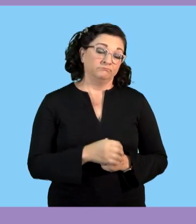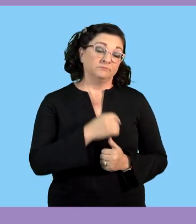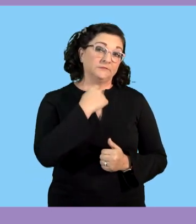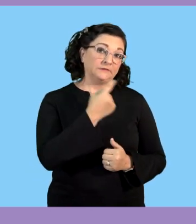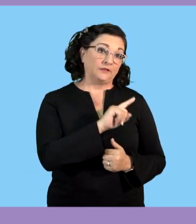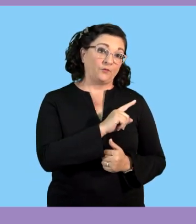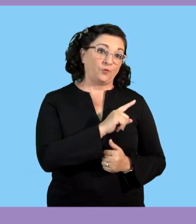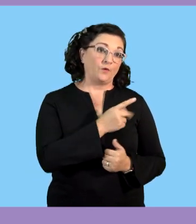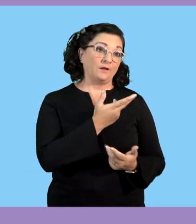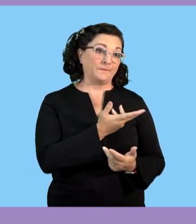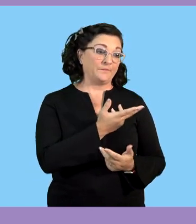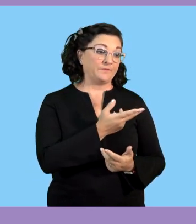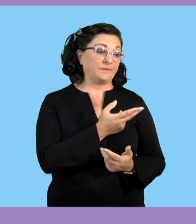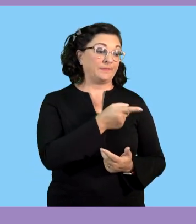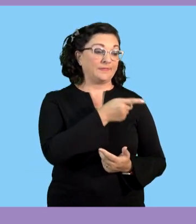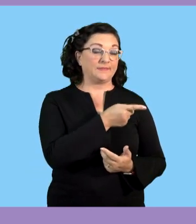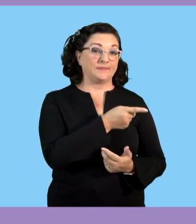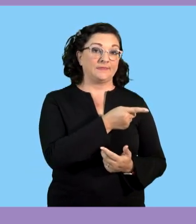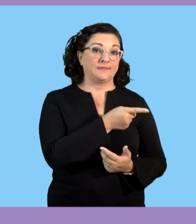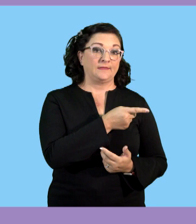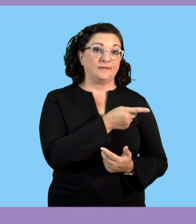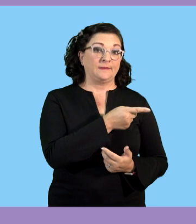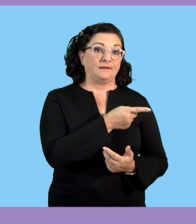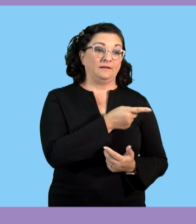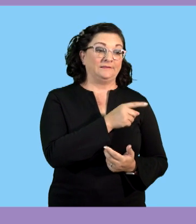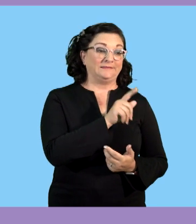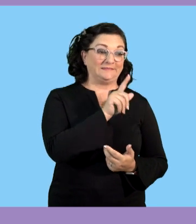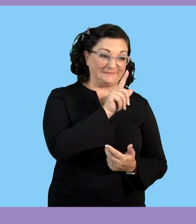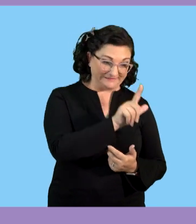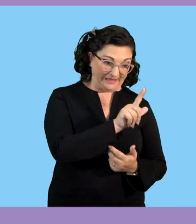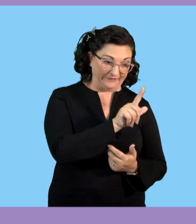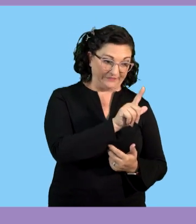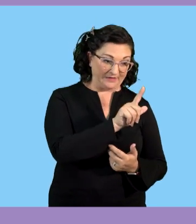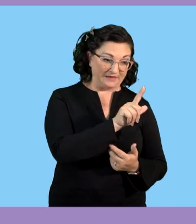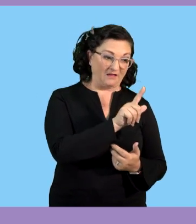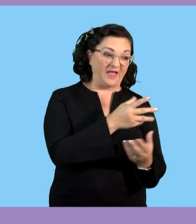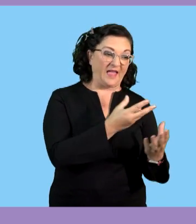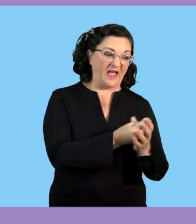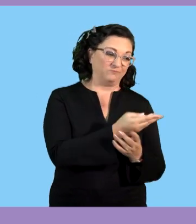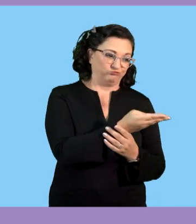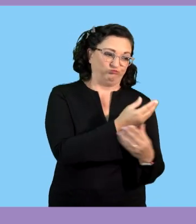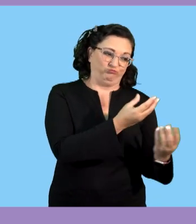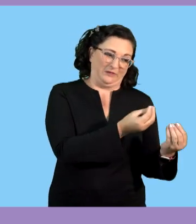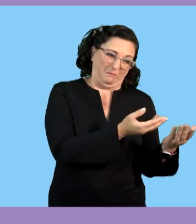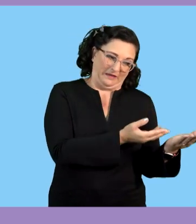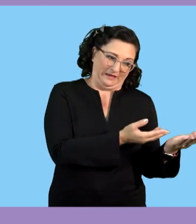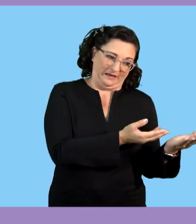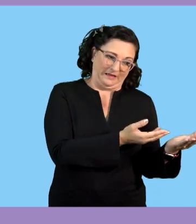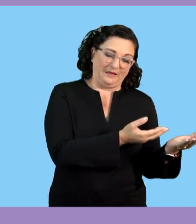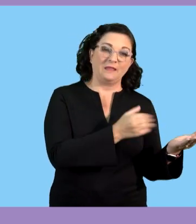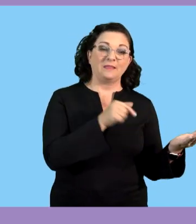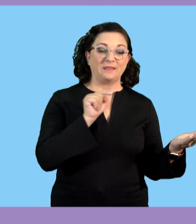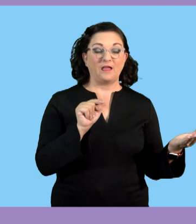number, this is simply saying that 7 is added to a certain number and the result is